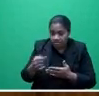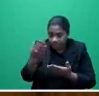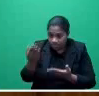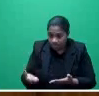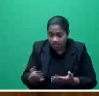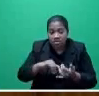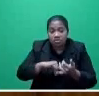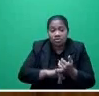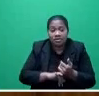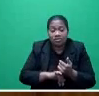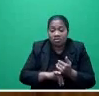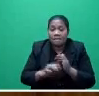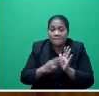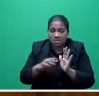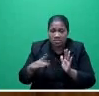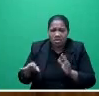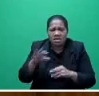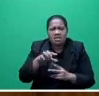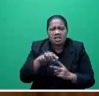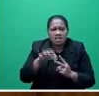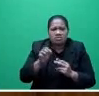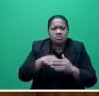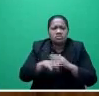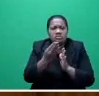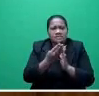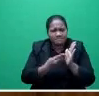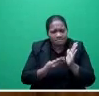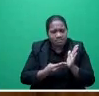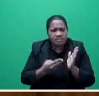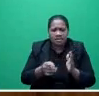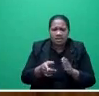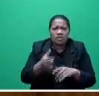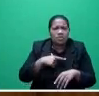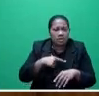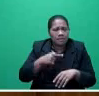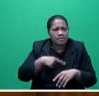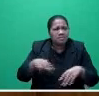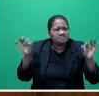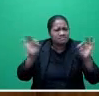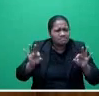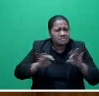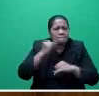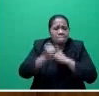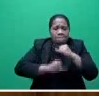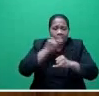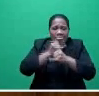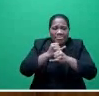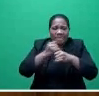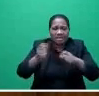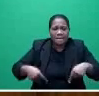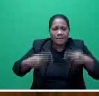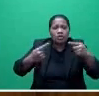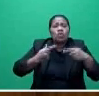the reduction in the budget is just because there won't be any international matches. Due